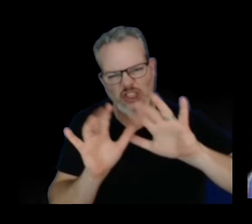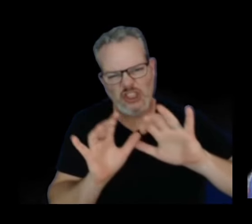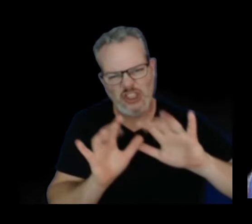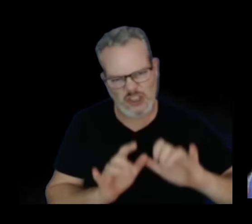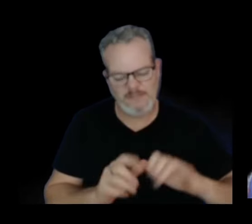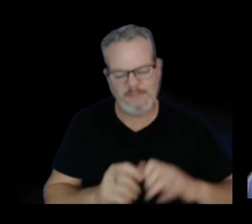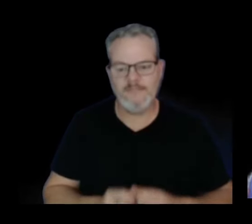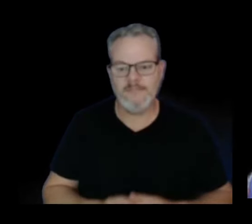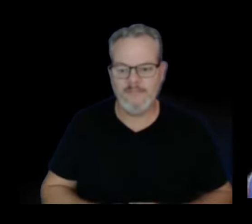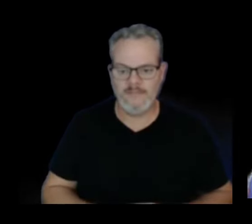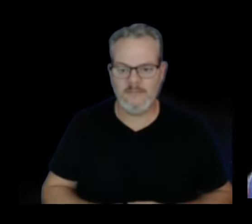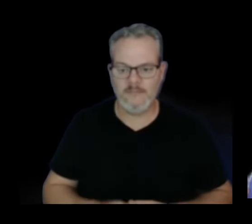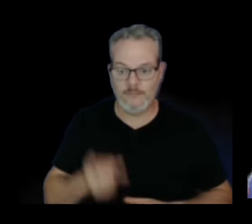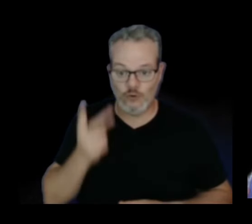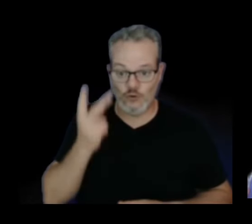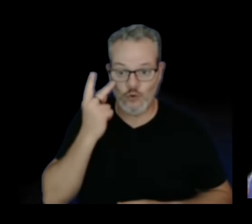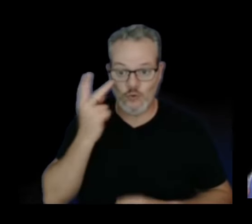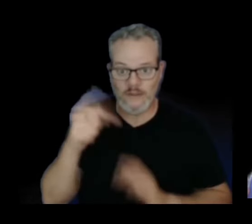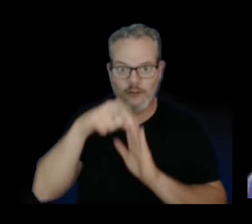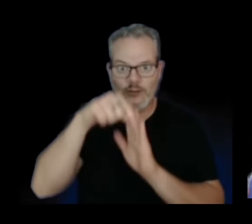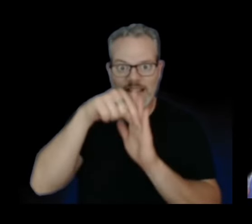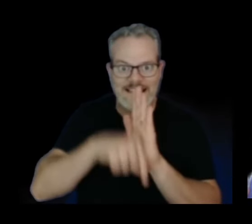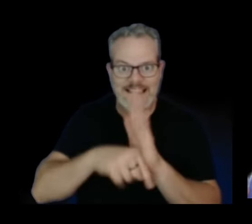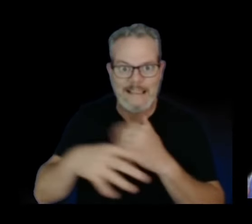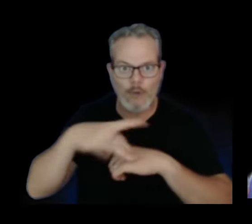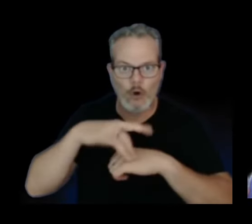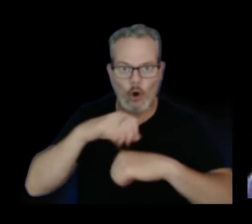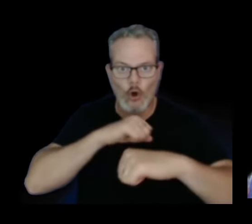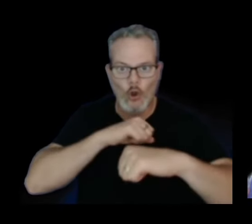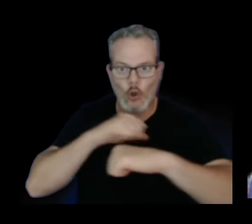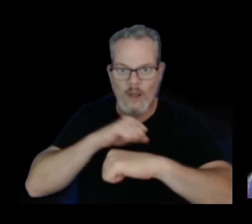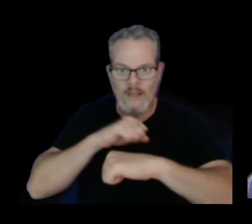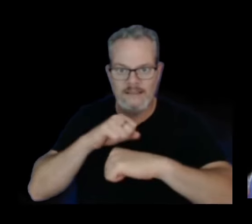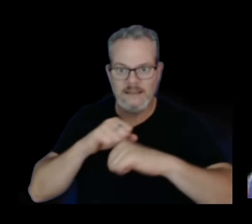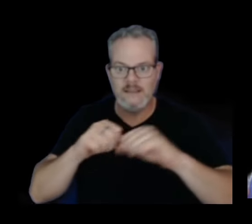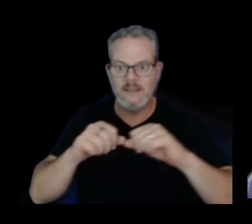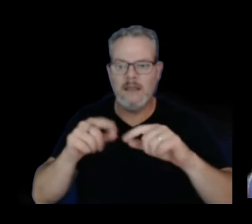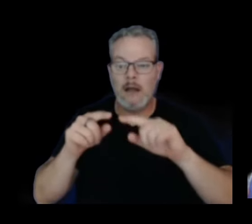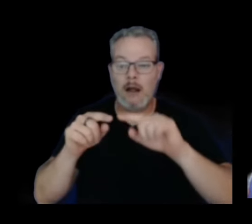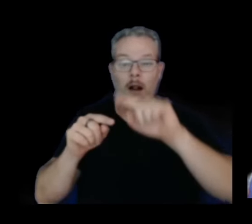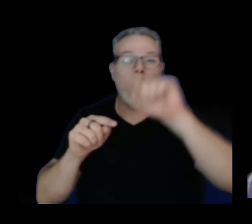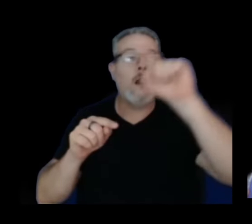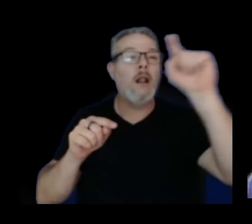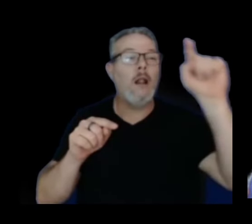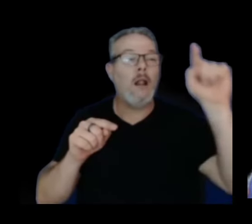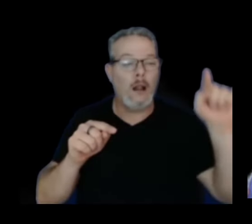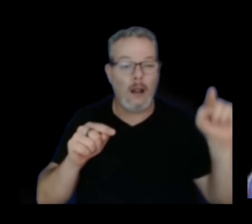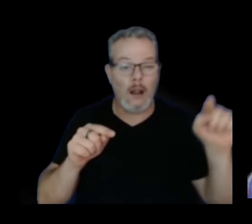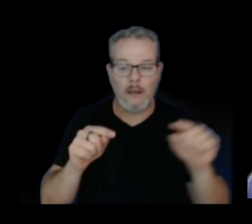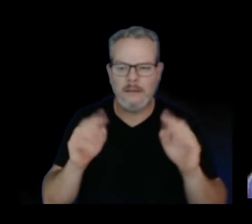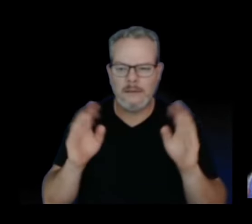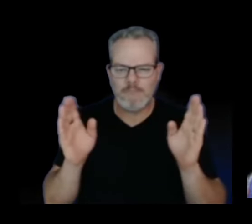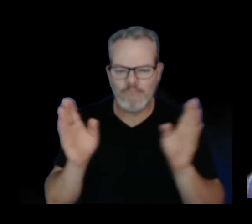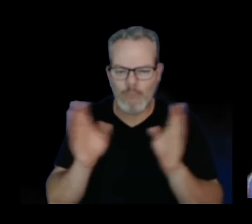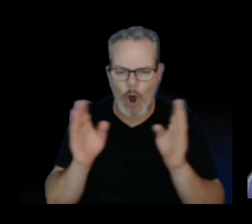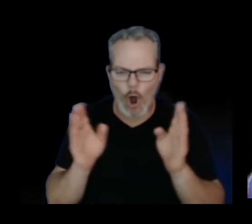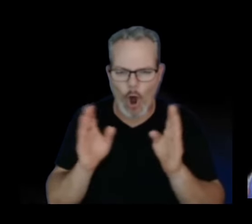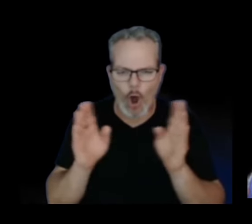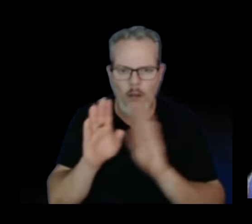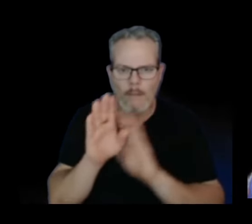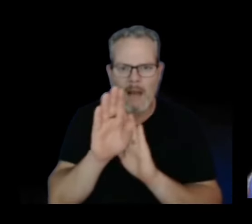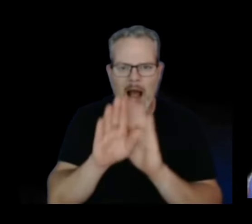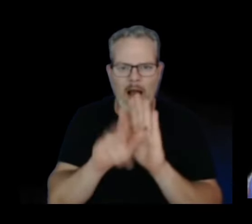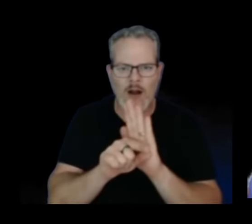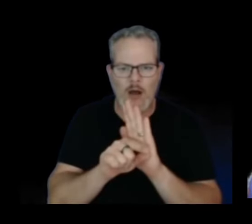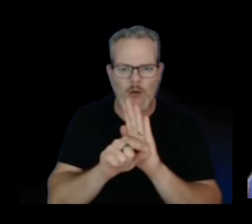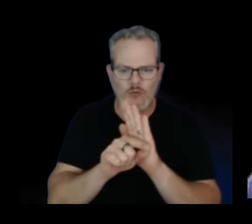this cluster of deep earthquakes and lots of adjustments of the flanks, which are very small and happening at background rates.